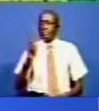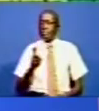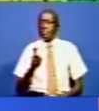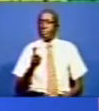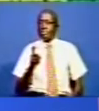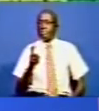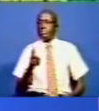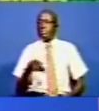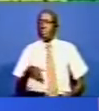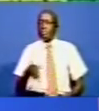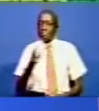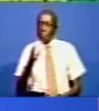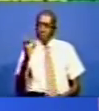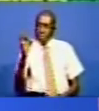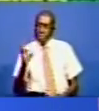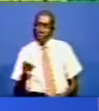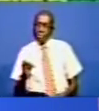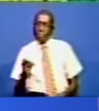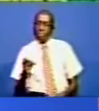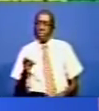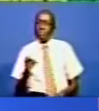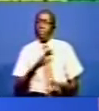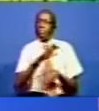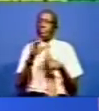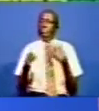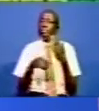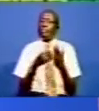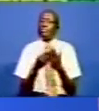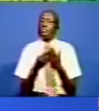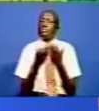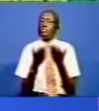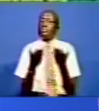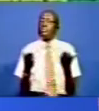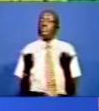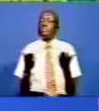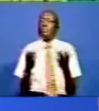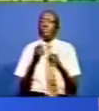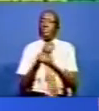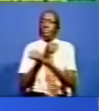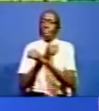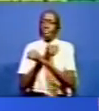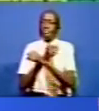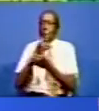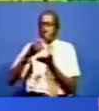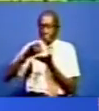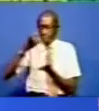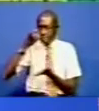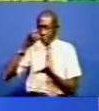protocols to ensure that all those who shielded drug dealers and